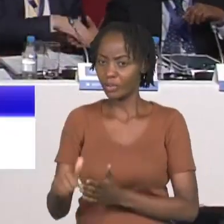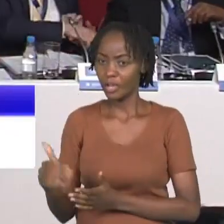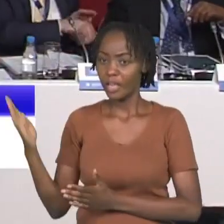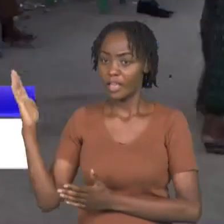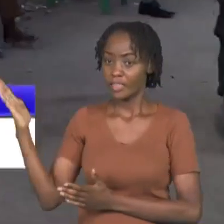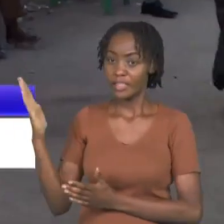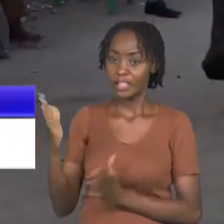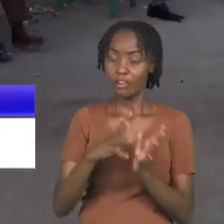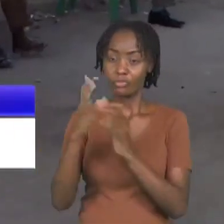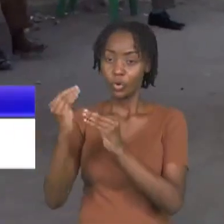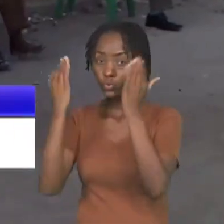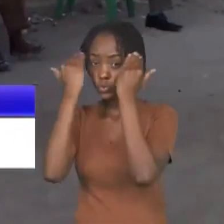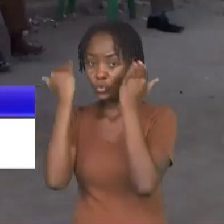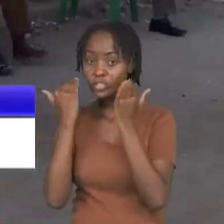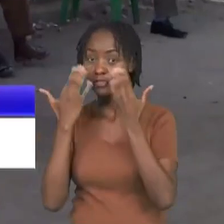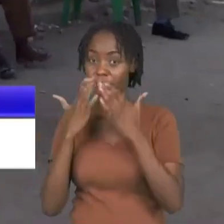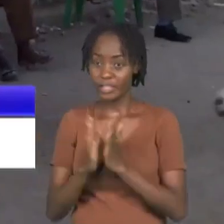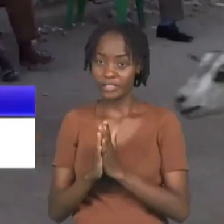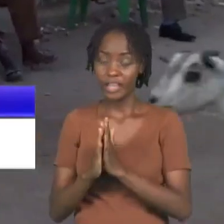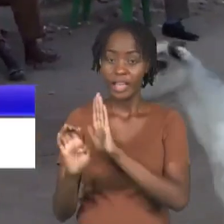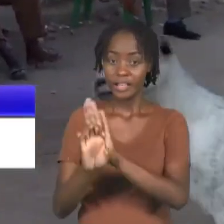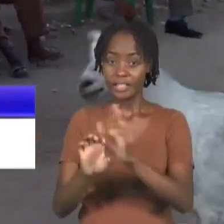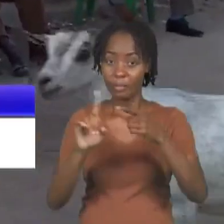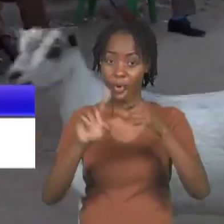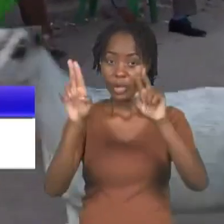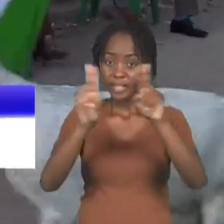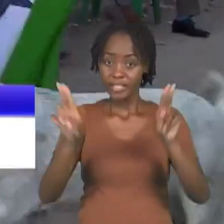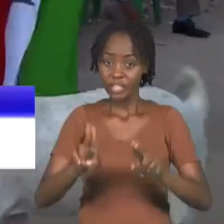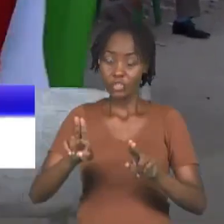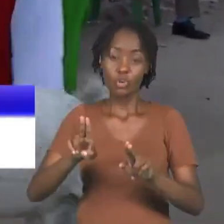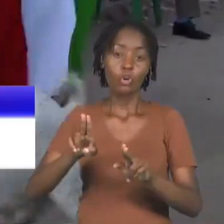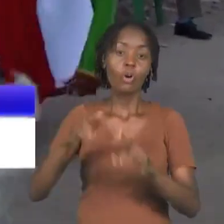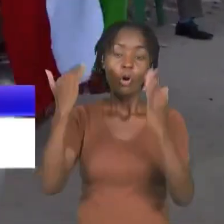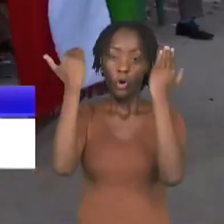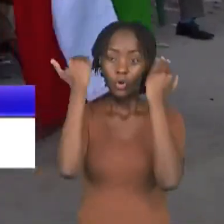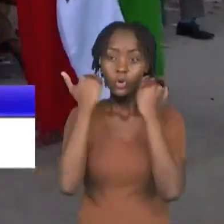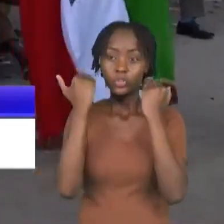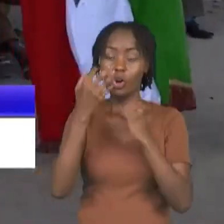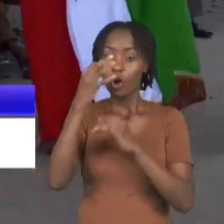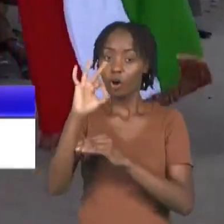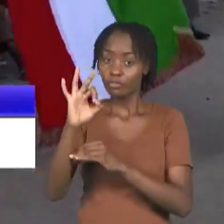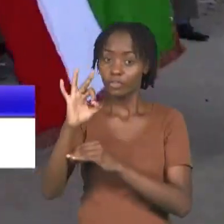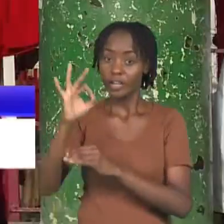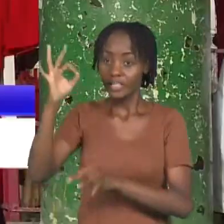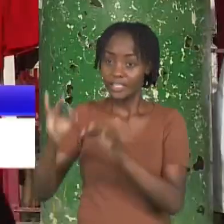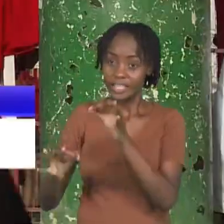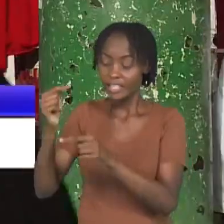by Somalia, one of them International Court of Justice of a territorial dispute